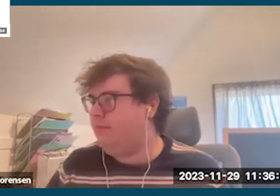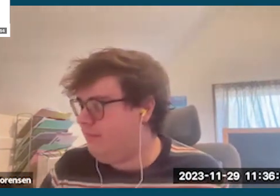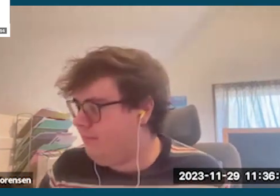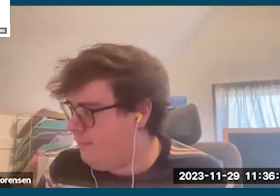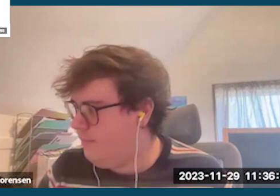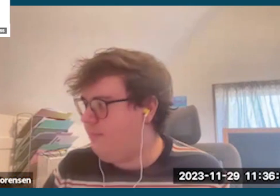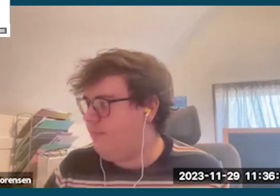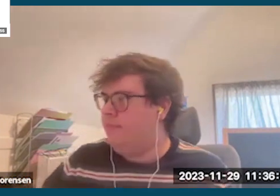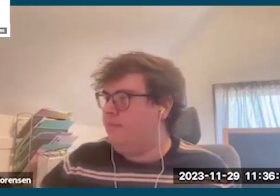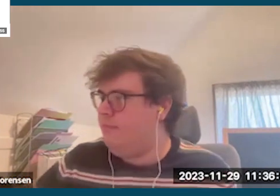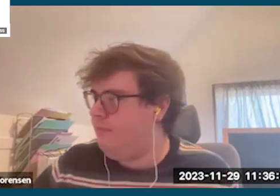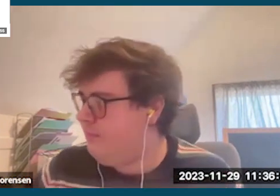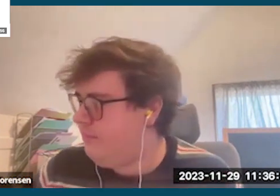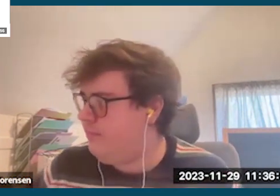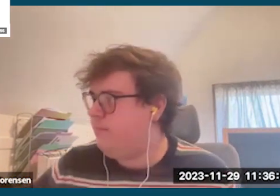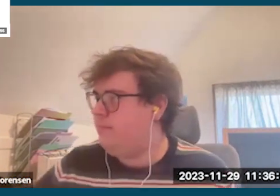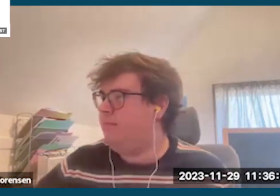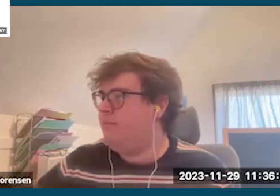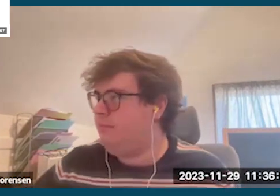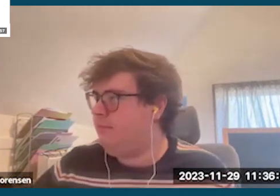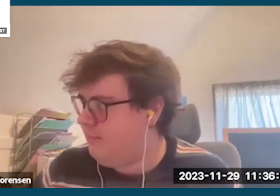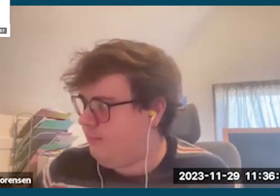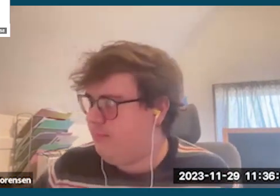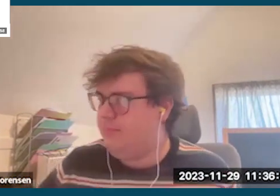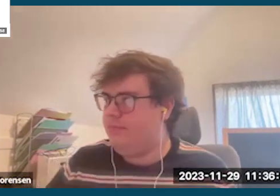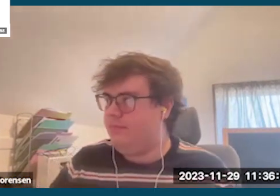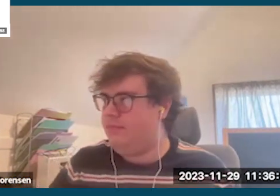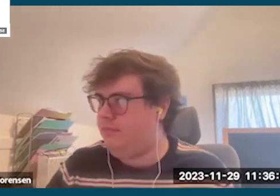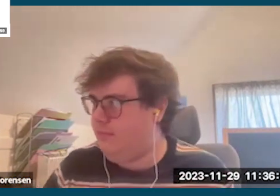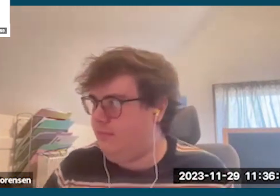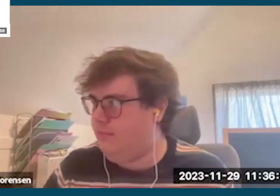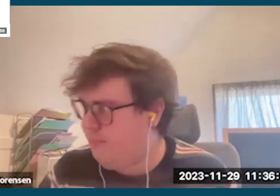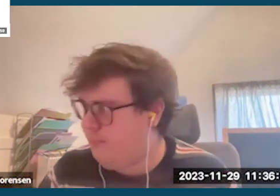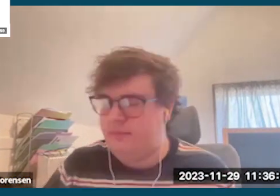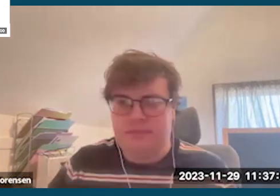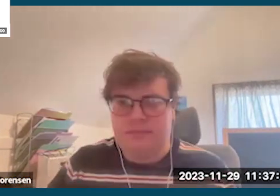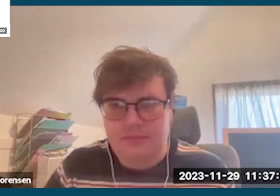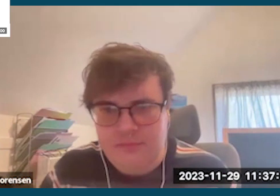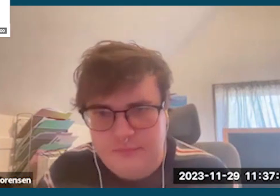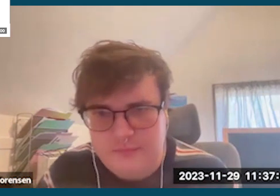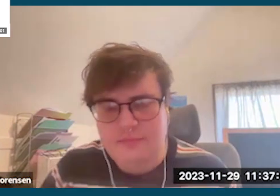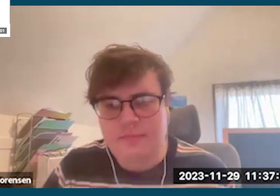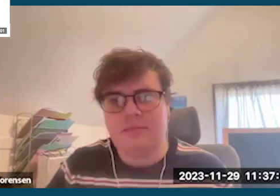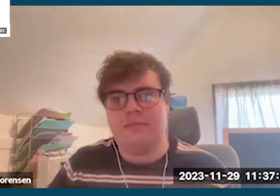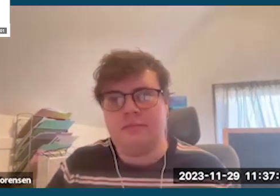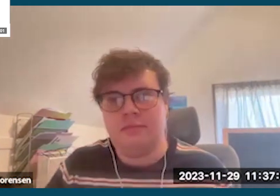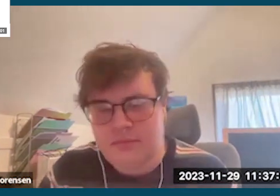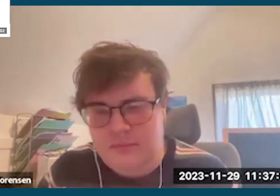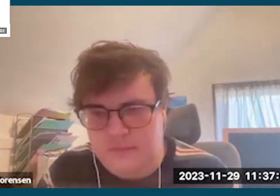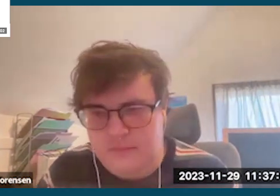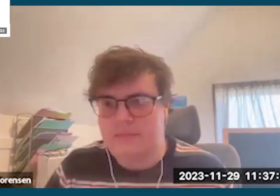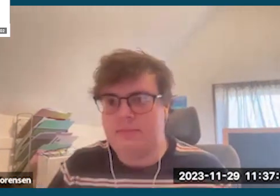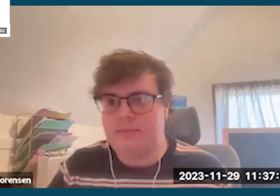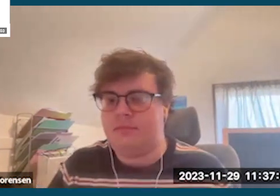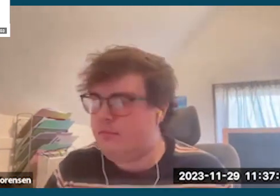person using a communication device, people don't have the visual cue of seeing me typing to know I have something to say, so